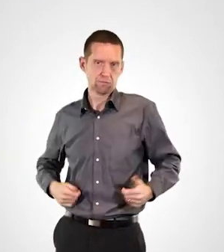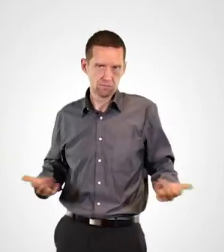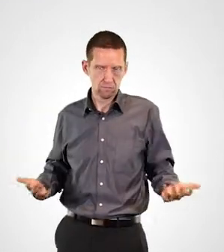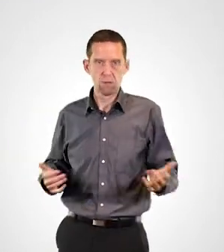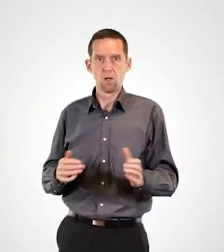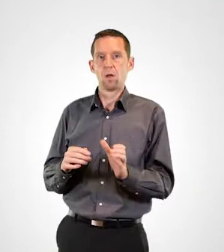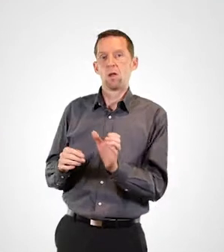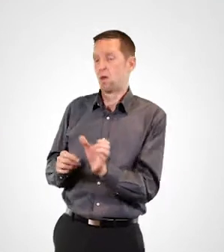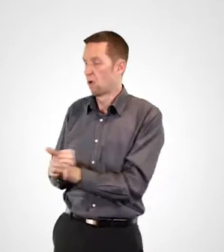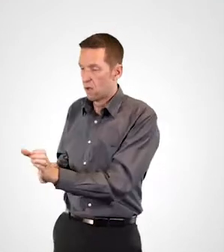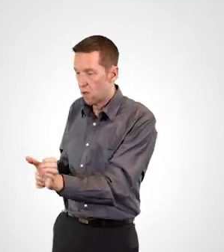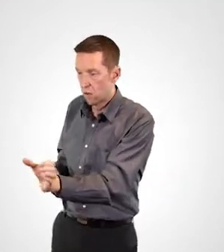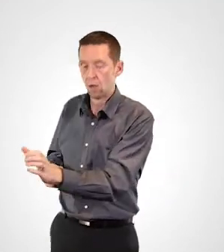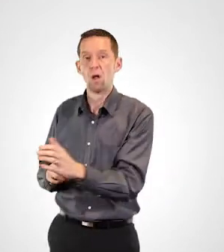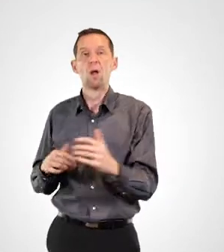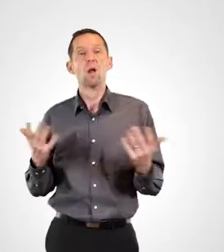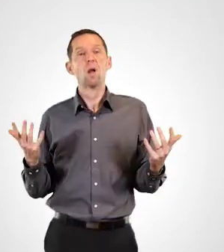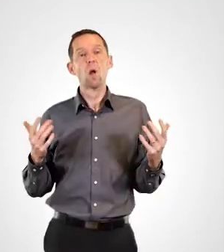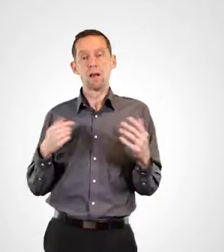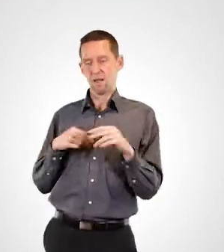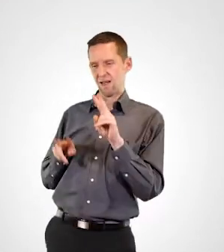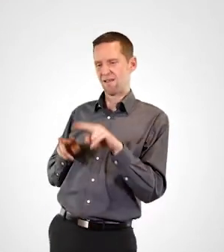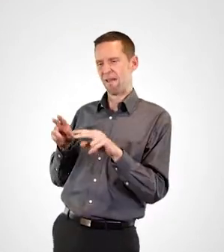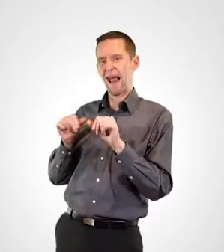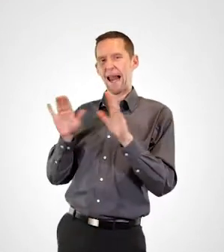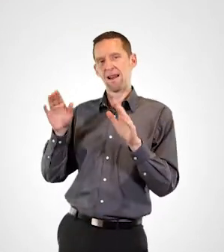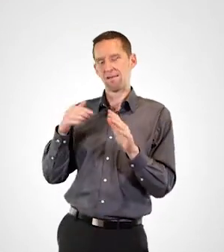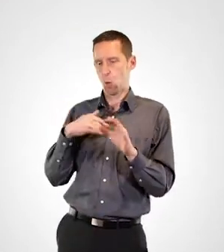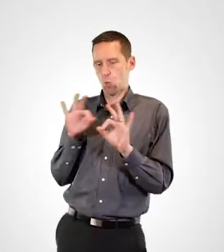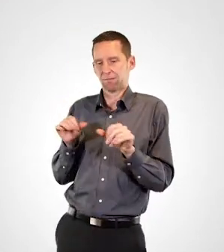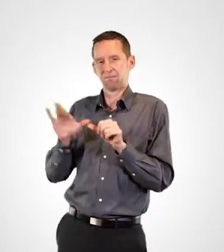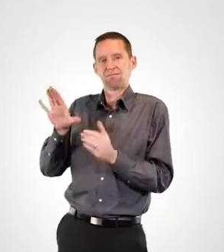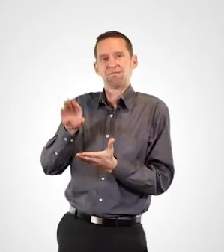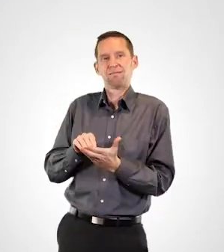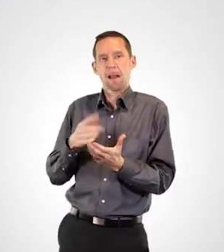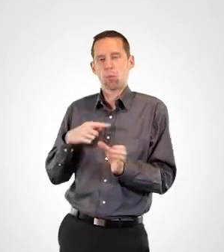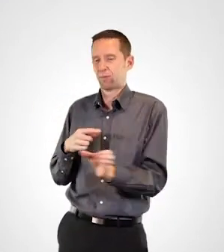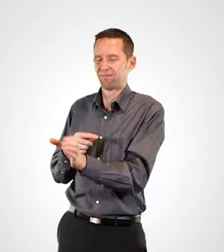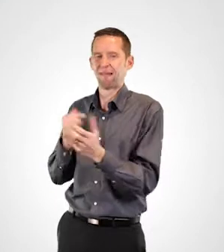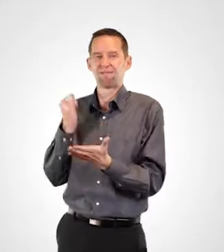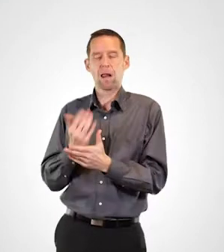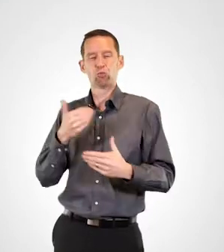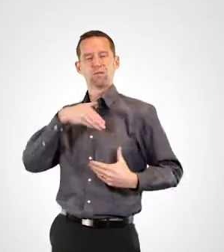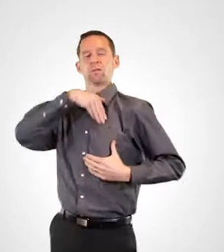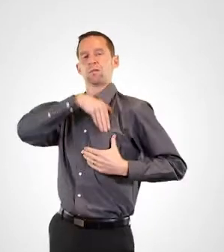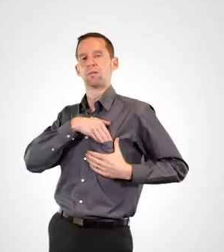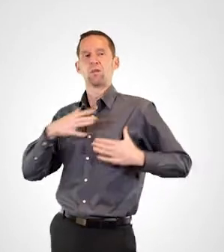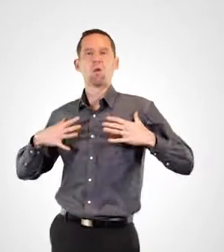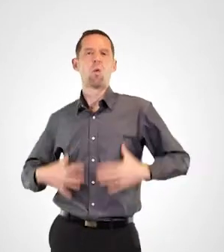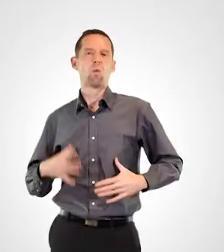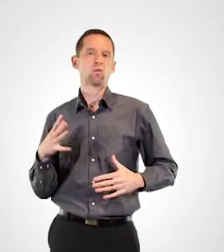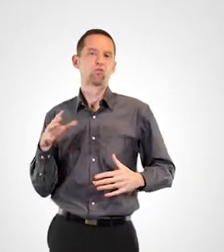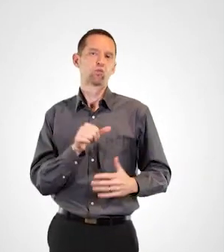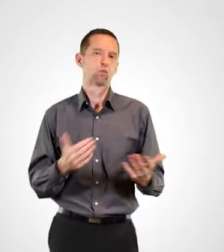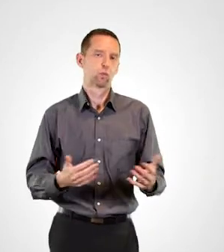With the child, and we really and it was very clear when we did the analysis that we didn't get a good language sample. So it needs to be well secured in that kind